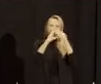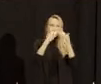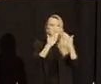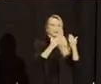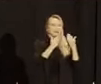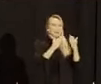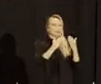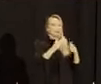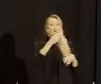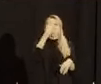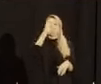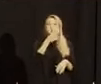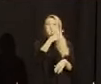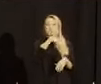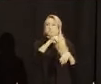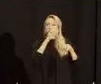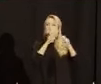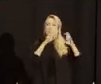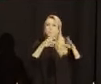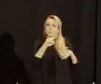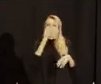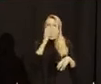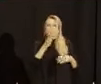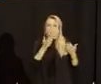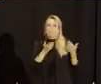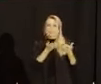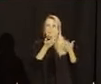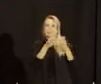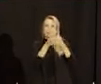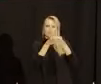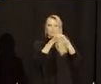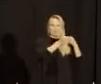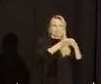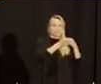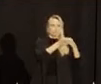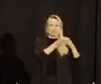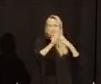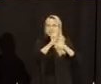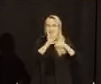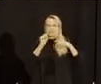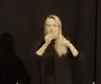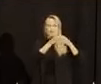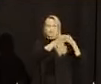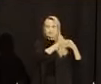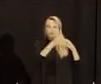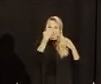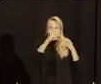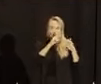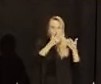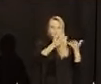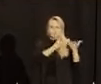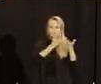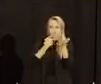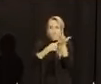the stage area. Okay, this is a big switch for them. They thought they were taking some from the front. Do you want to?